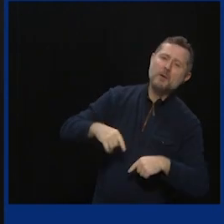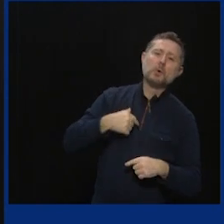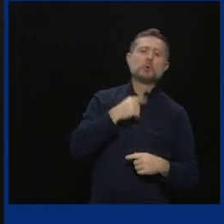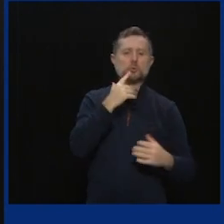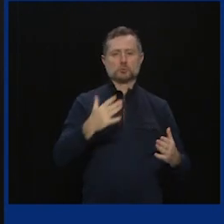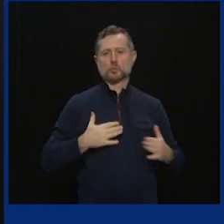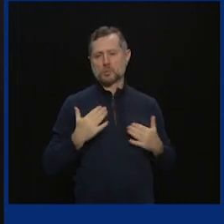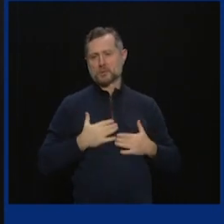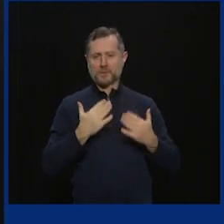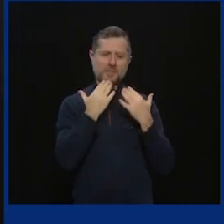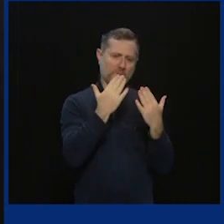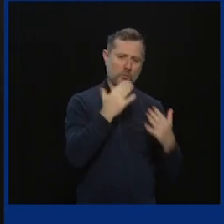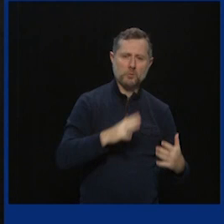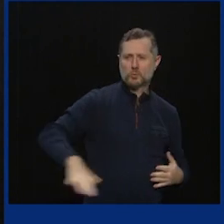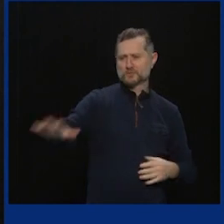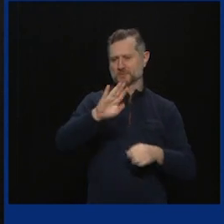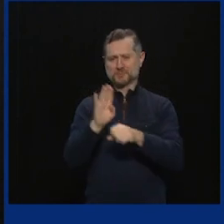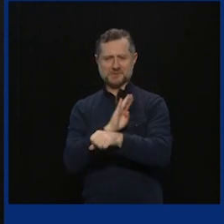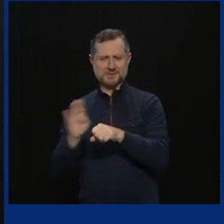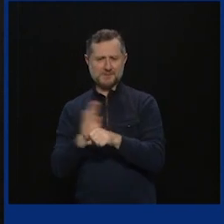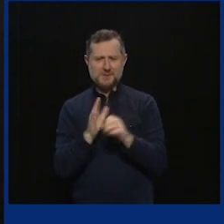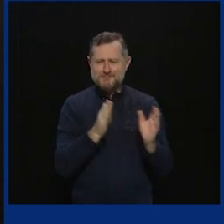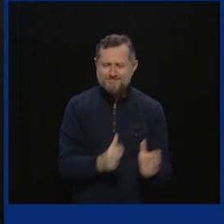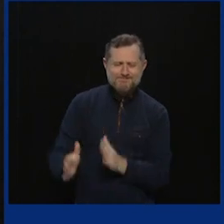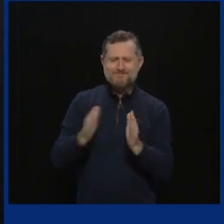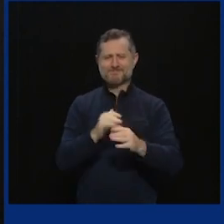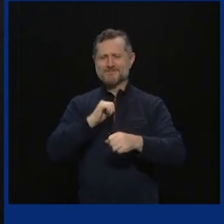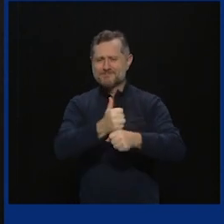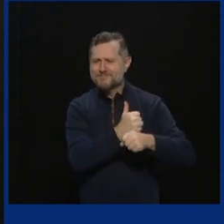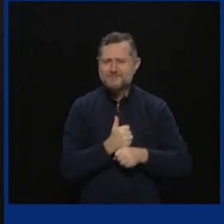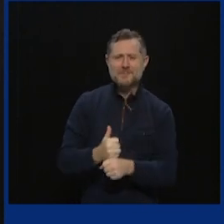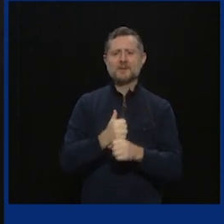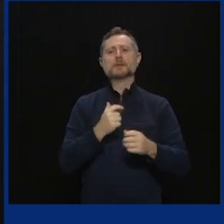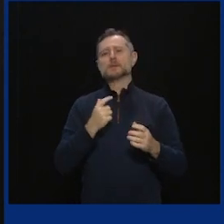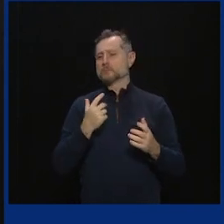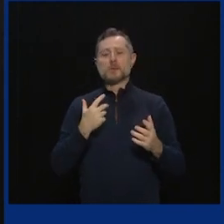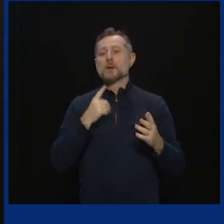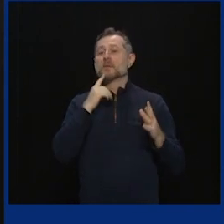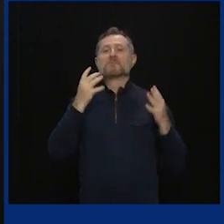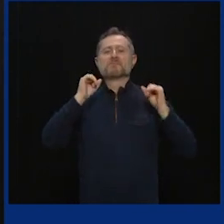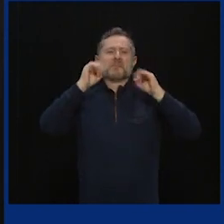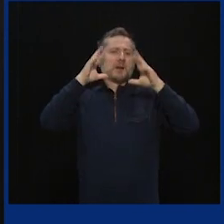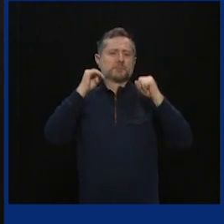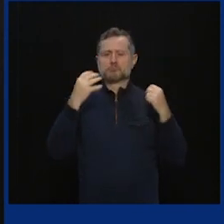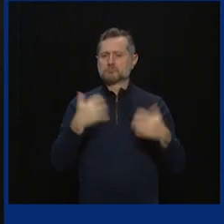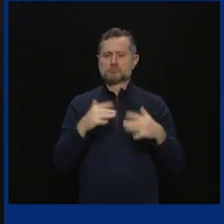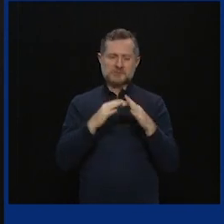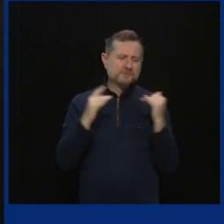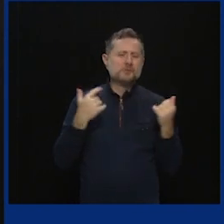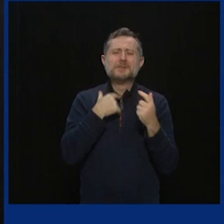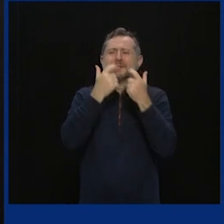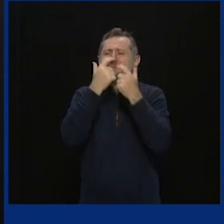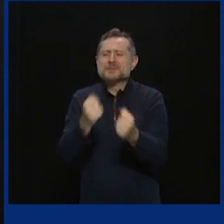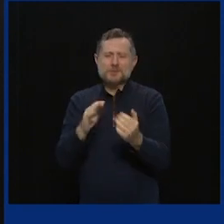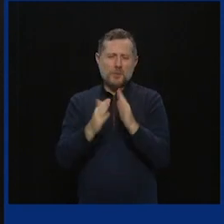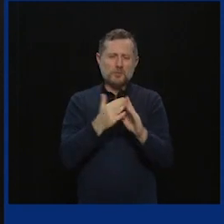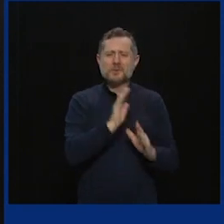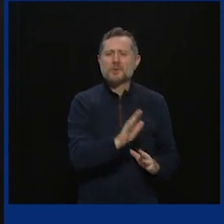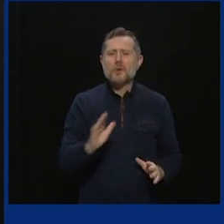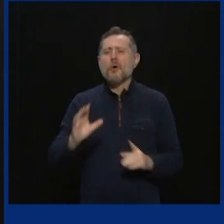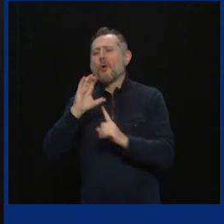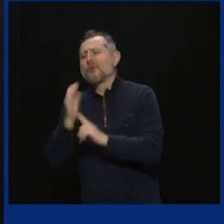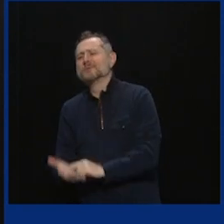all of the businesses and the individuals in this fabulously diverse, so interesting, this community of great culture and arts